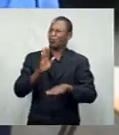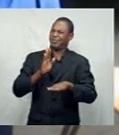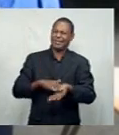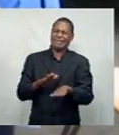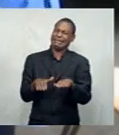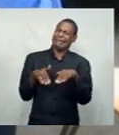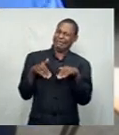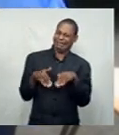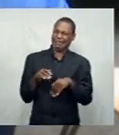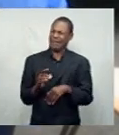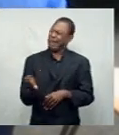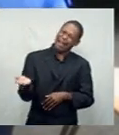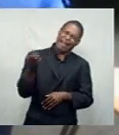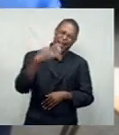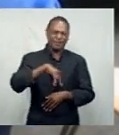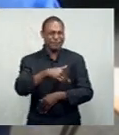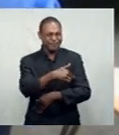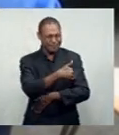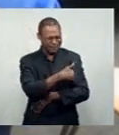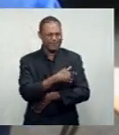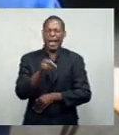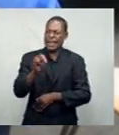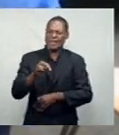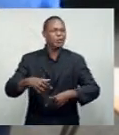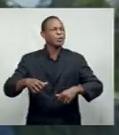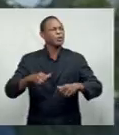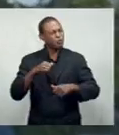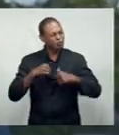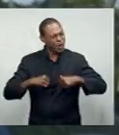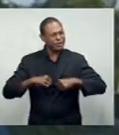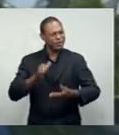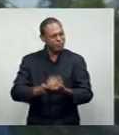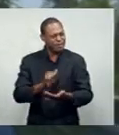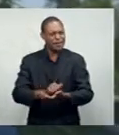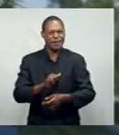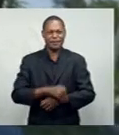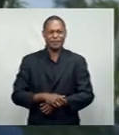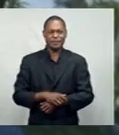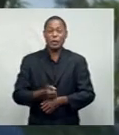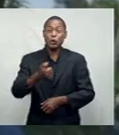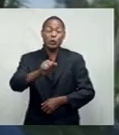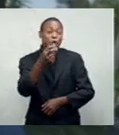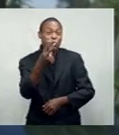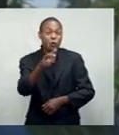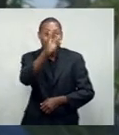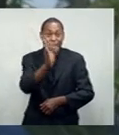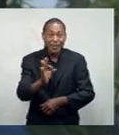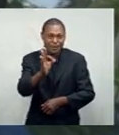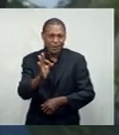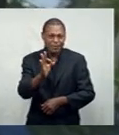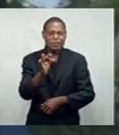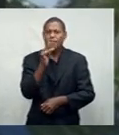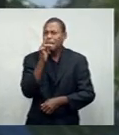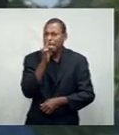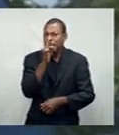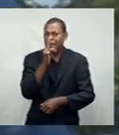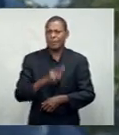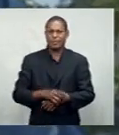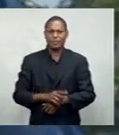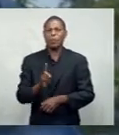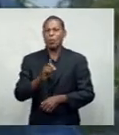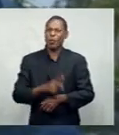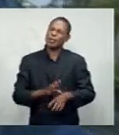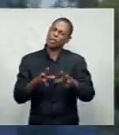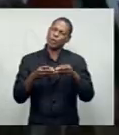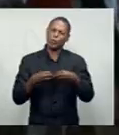immunized and practice what needs to be practiced to keep us safe. Around 62% of Fiji's eligible population have received